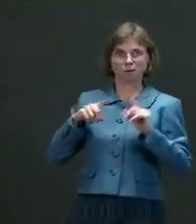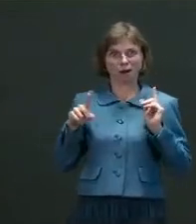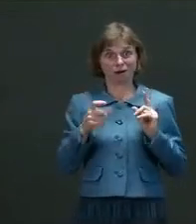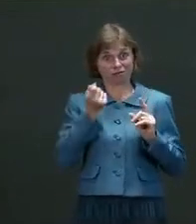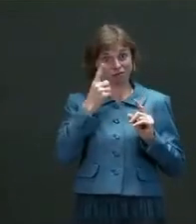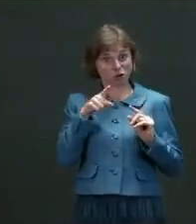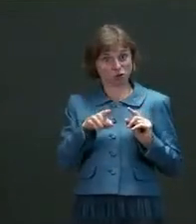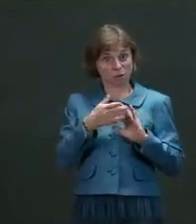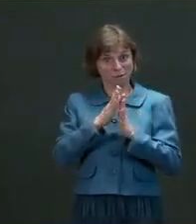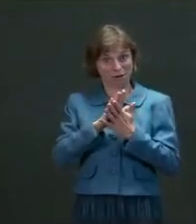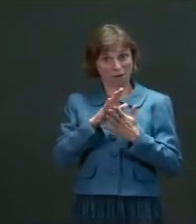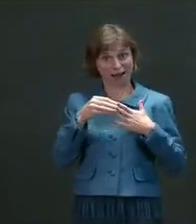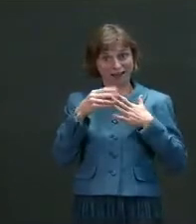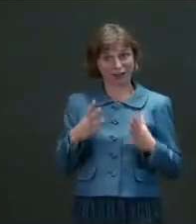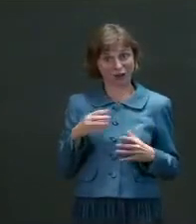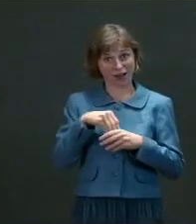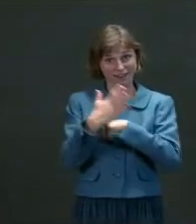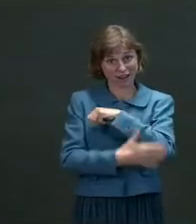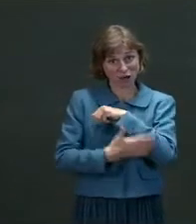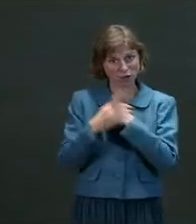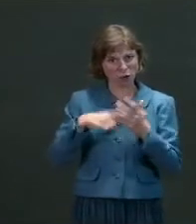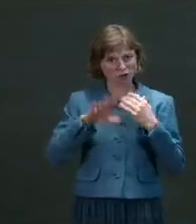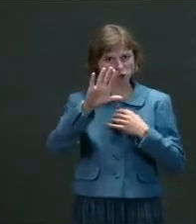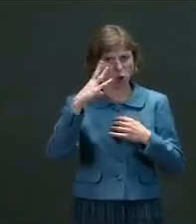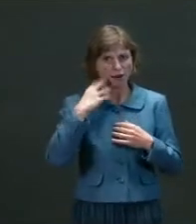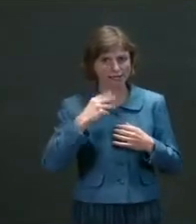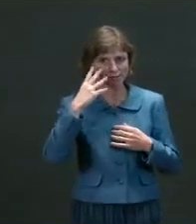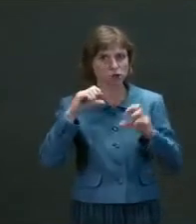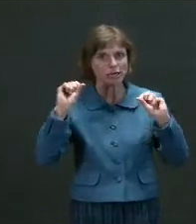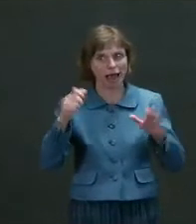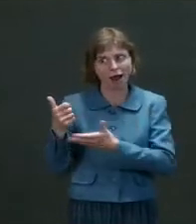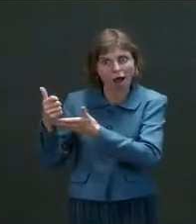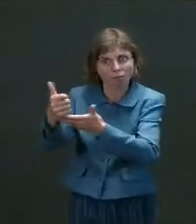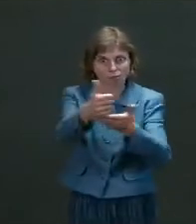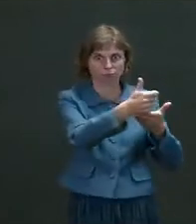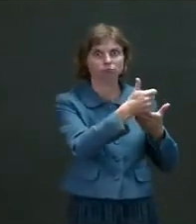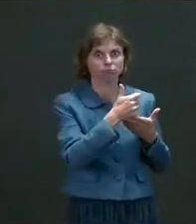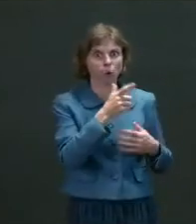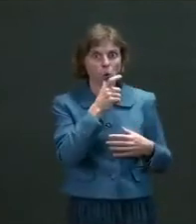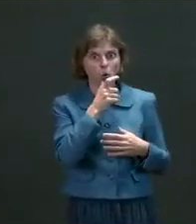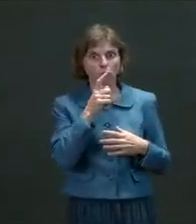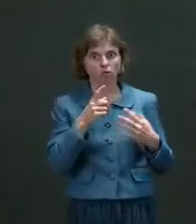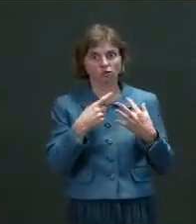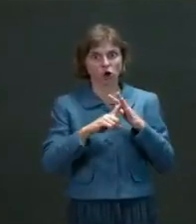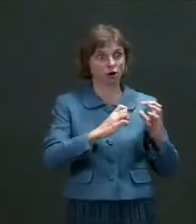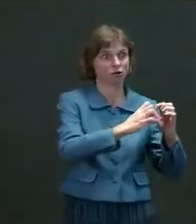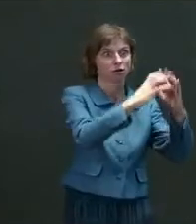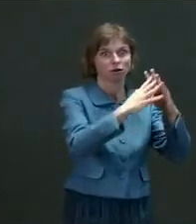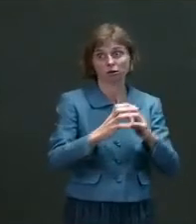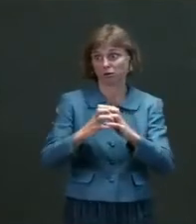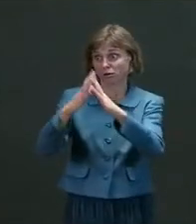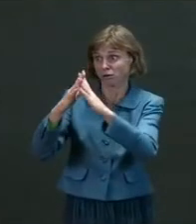country around what you're experiencing right now and how that can help others that start to pop up. And we intend